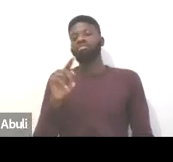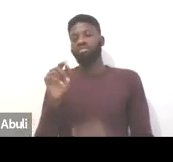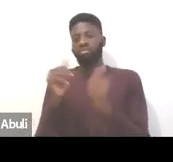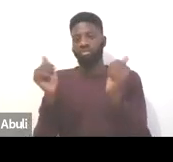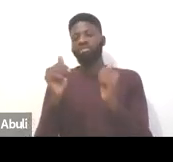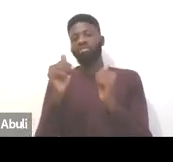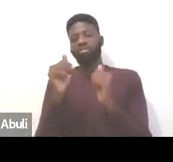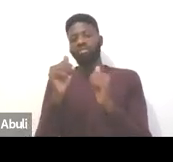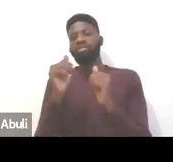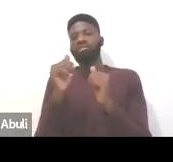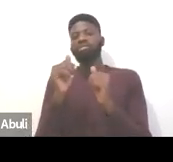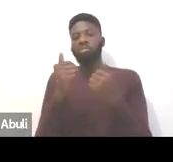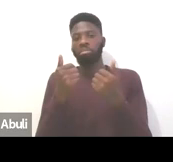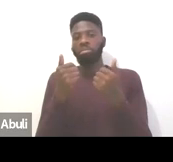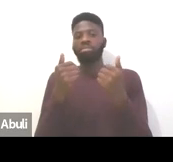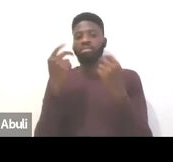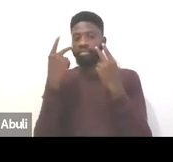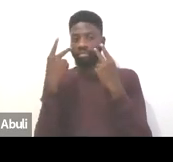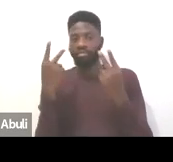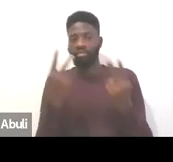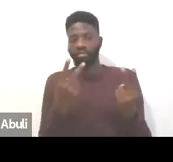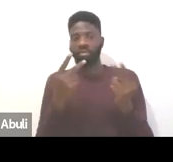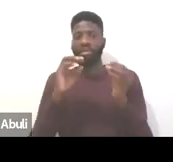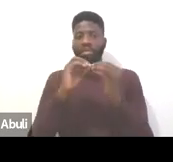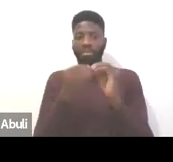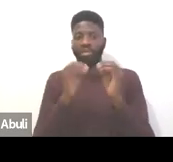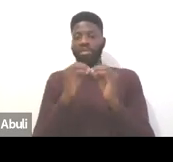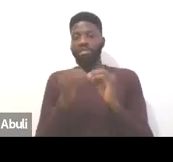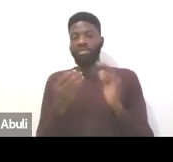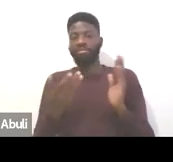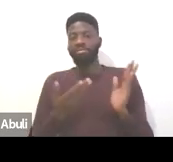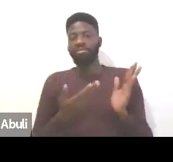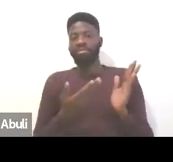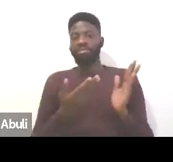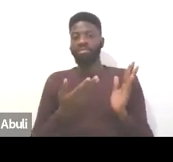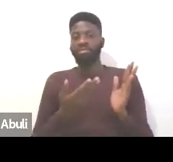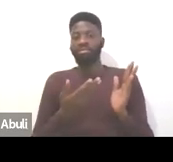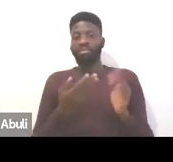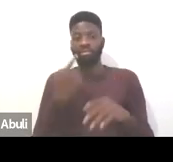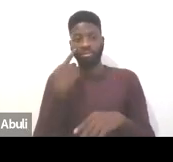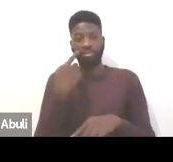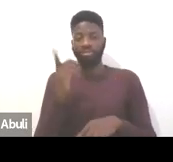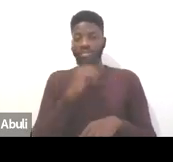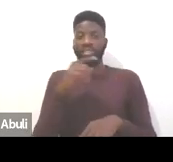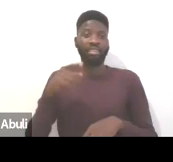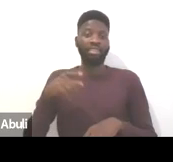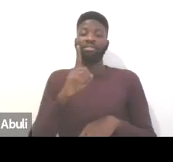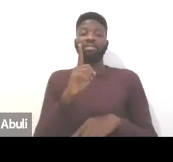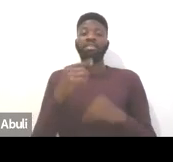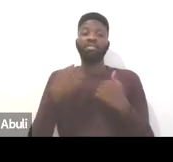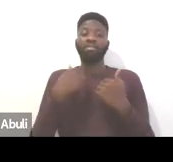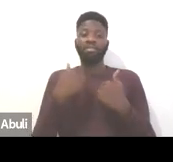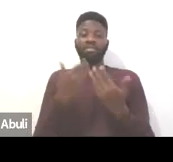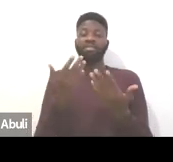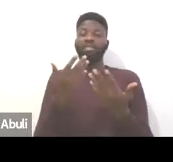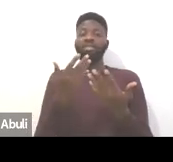for noting that. We see the numbering. This person, we don't even realize that akona career objectives